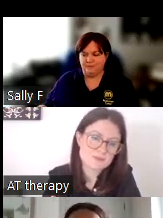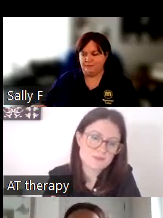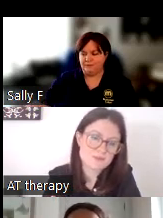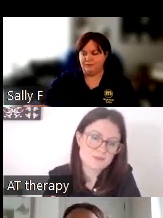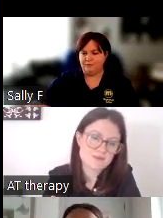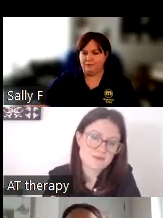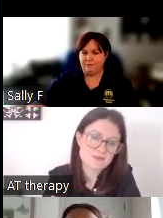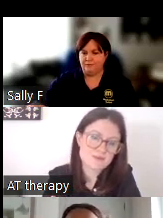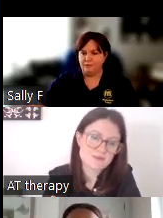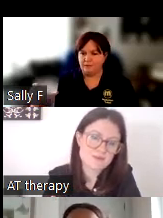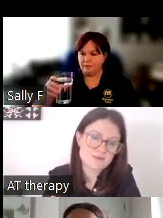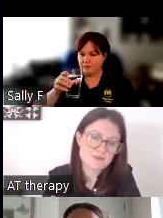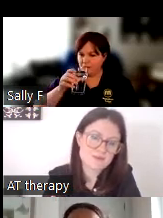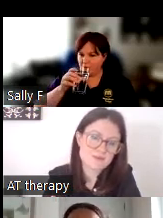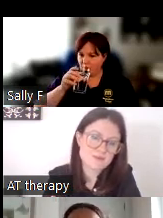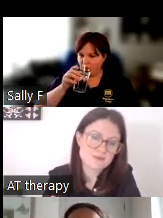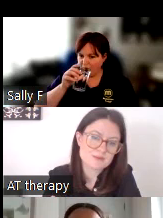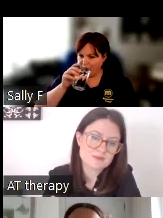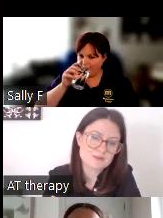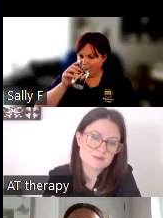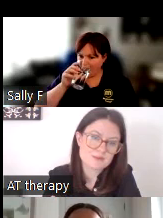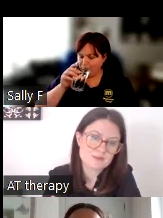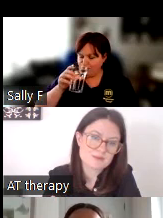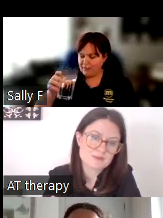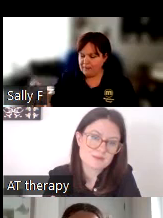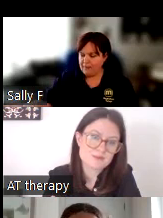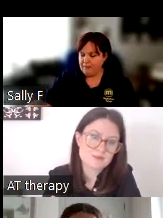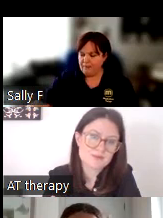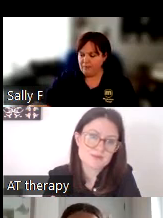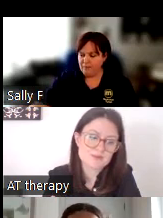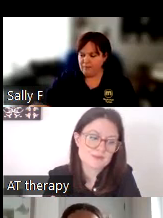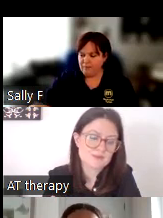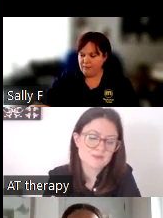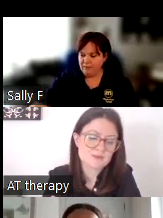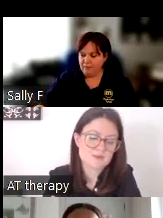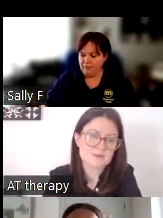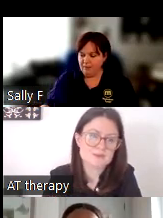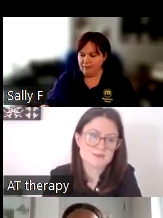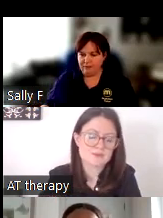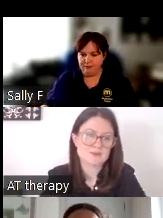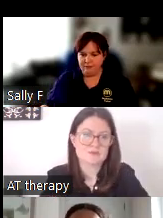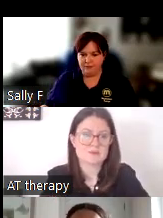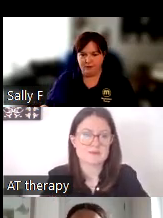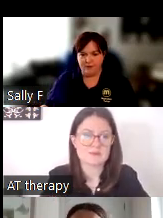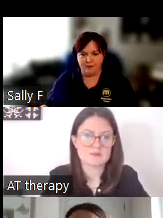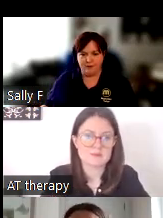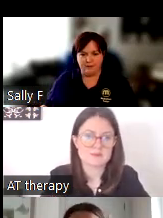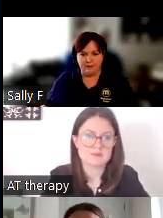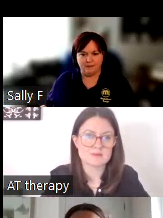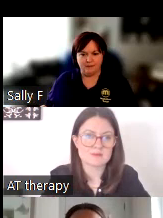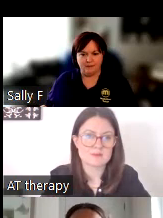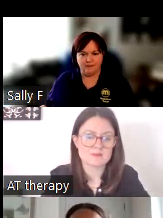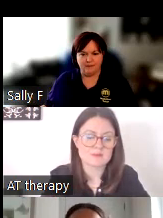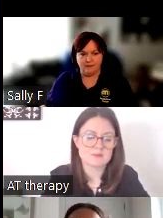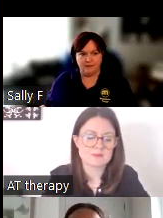special and really fantastic because you can use Makaton with a range of ages, which we're discussing, but also with children with a range of